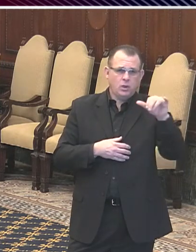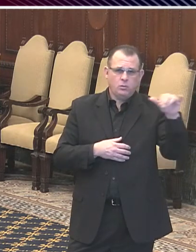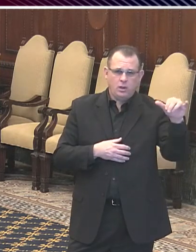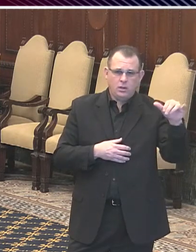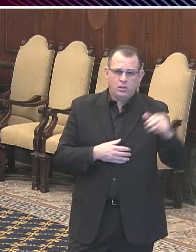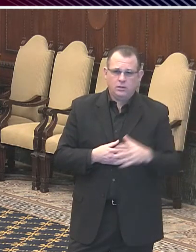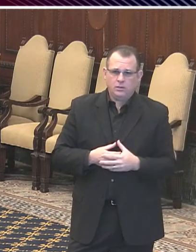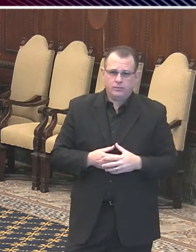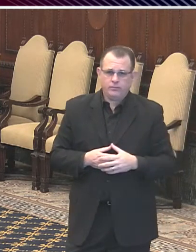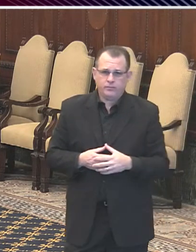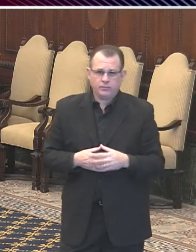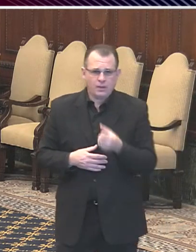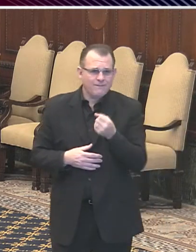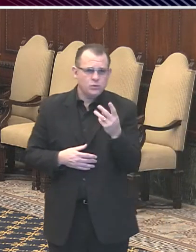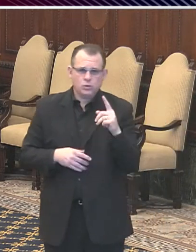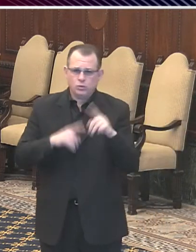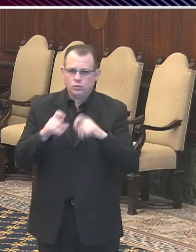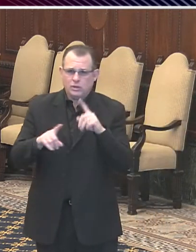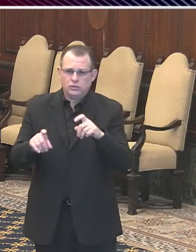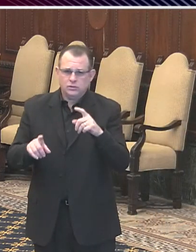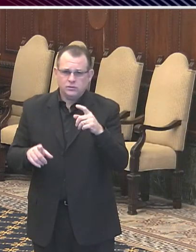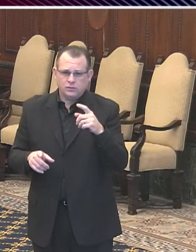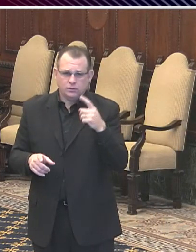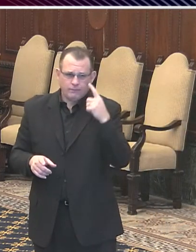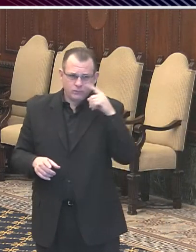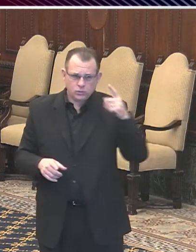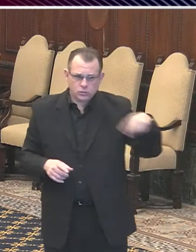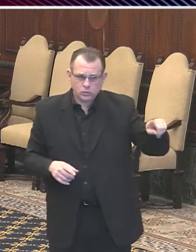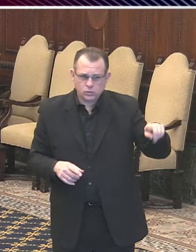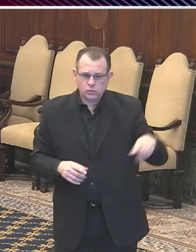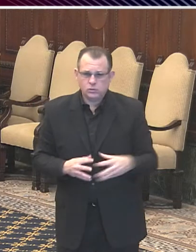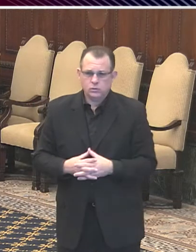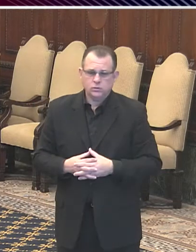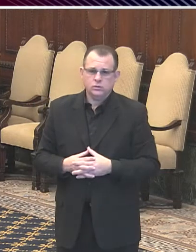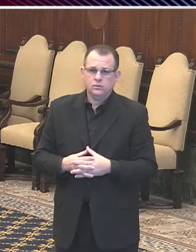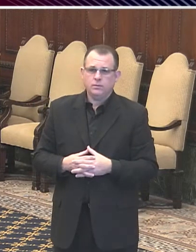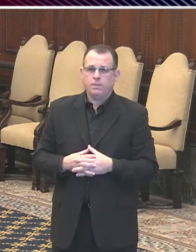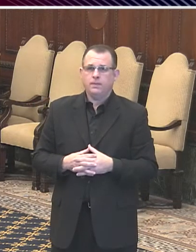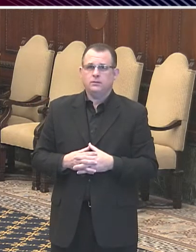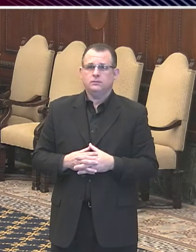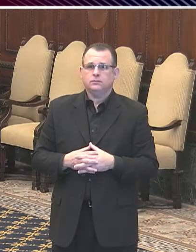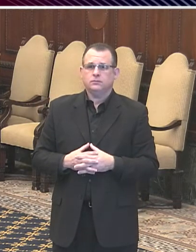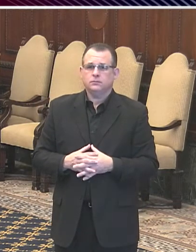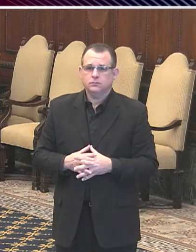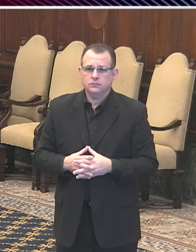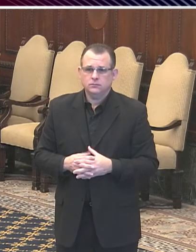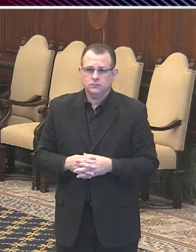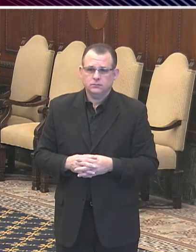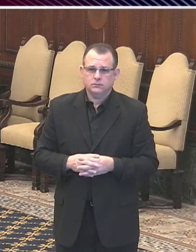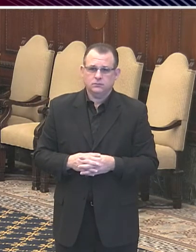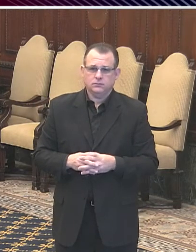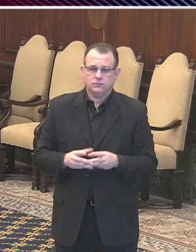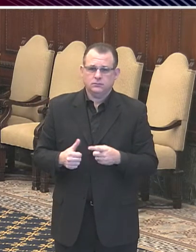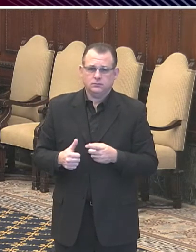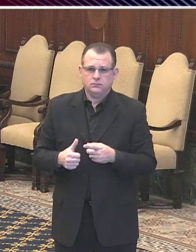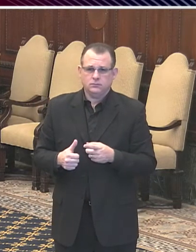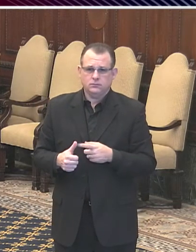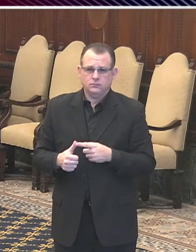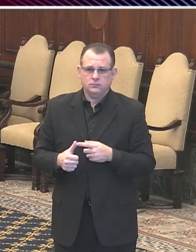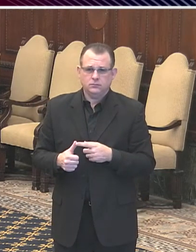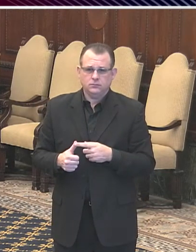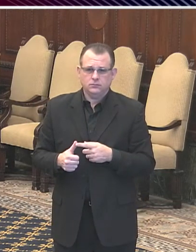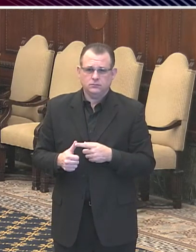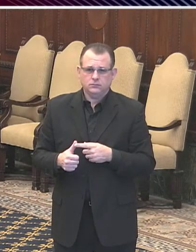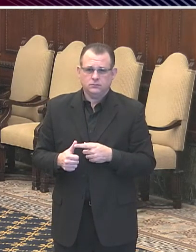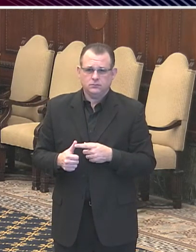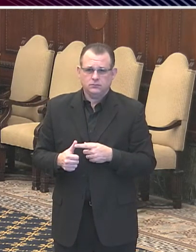for you from various people in our newsroom. One, is there any plan or is the city considering a